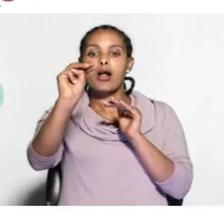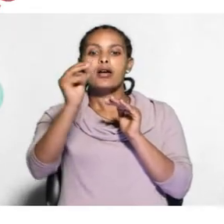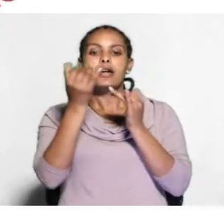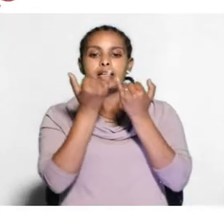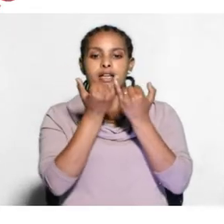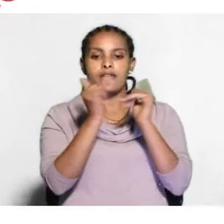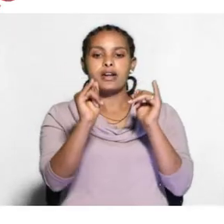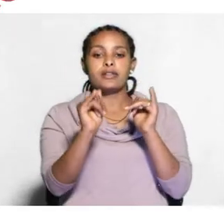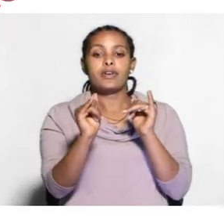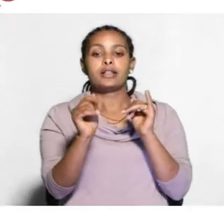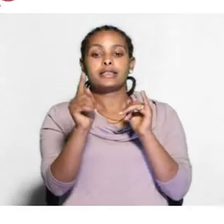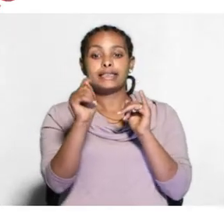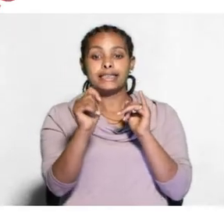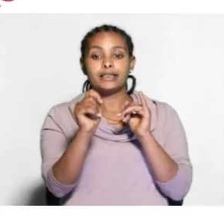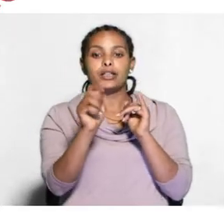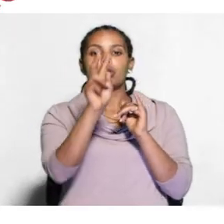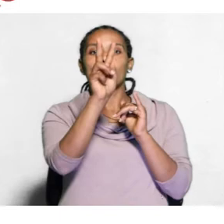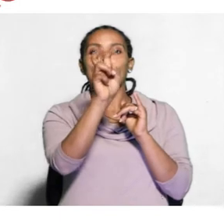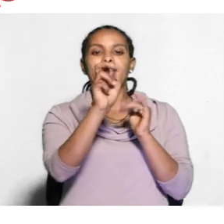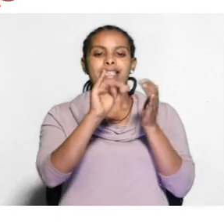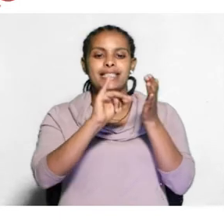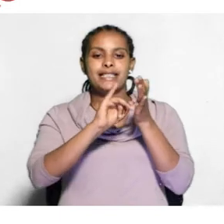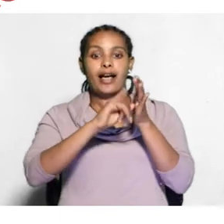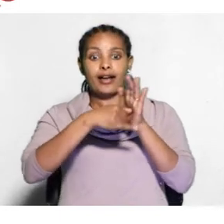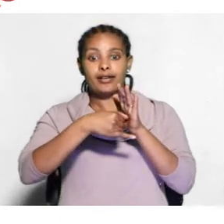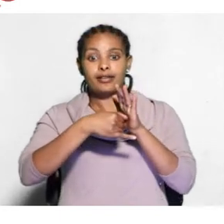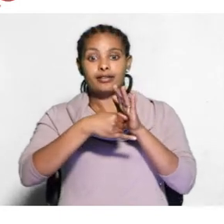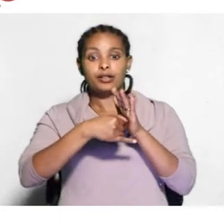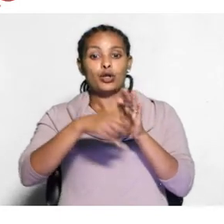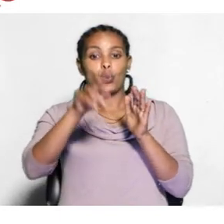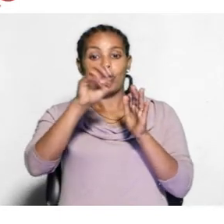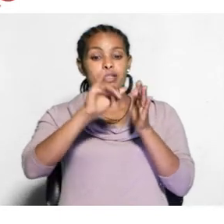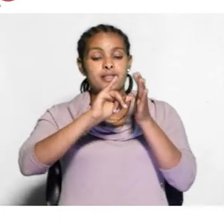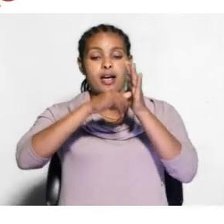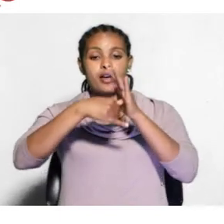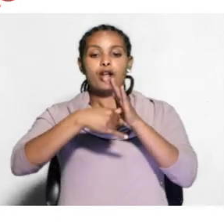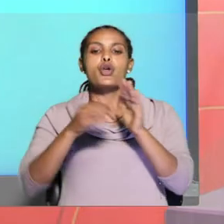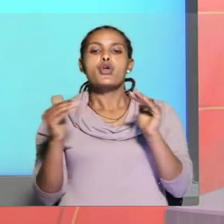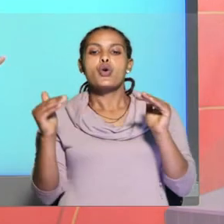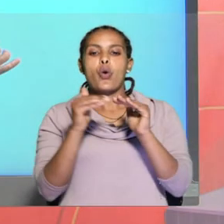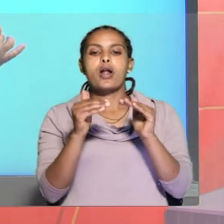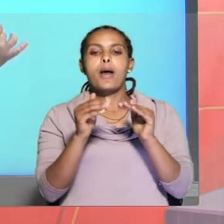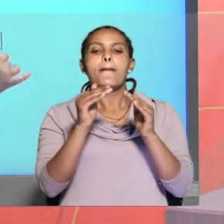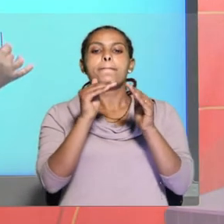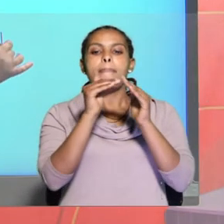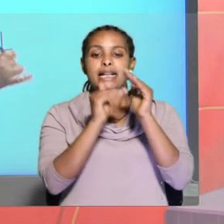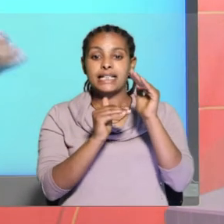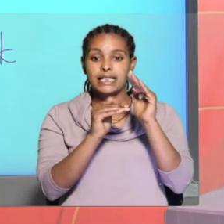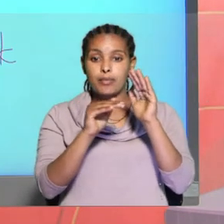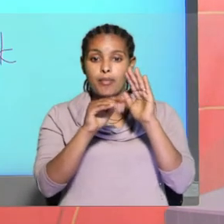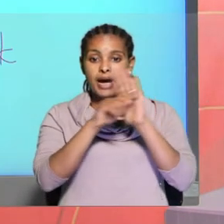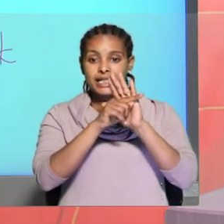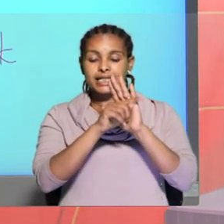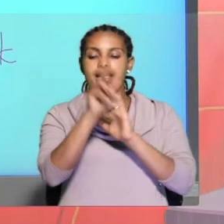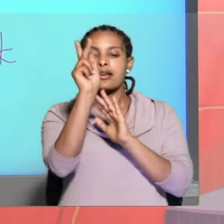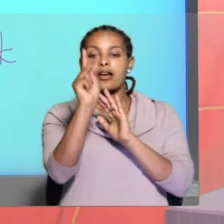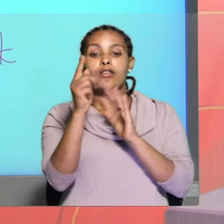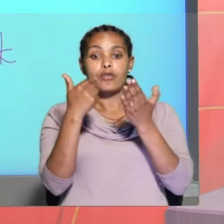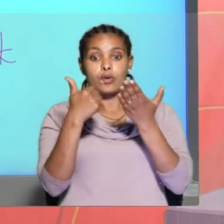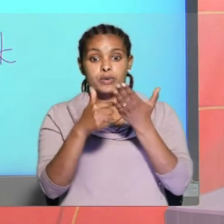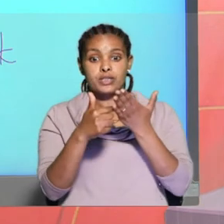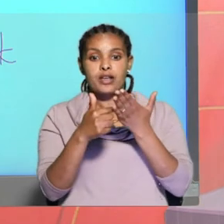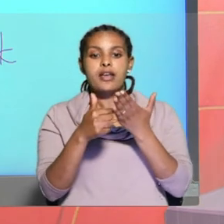divided by t is 20 22nd 20 second equal minus k from